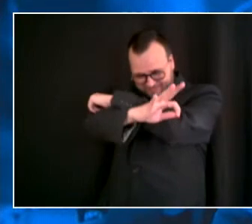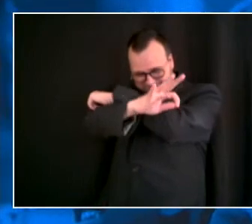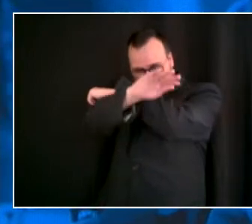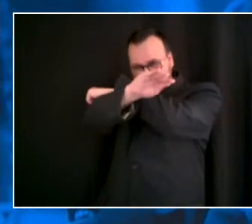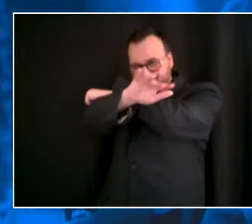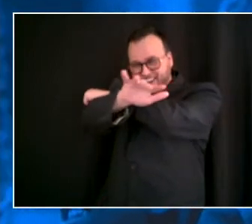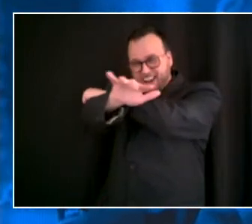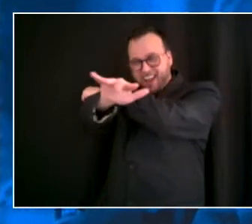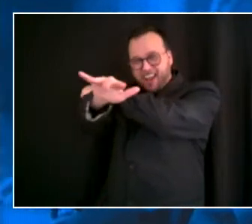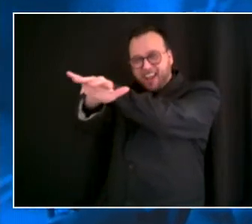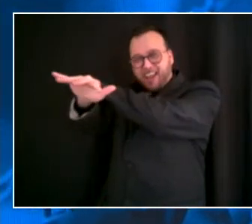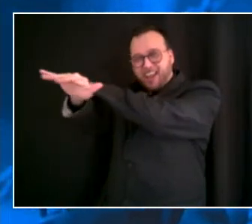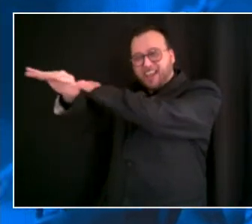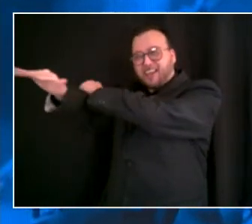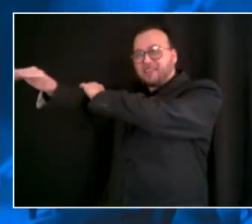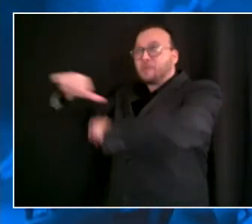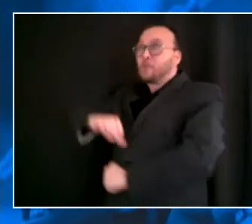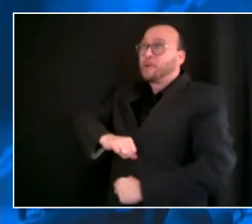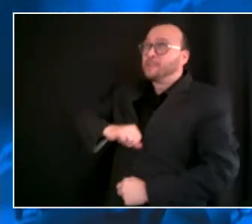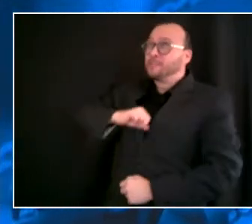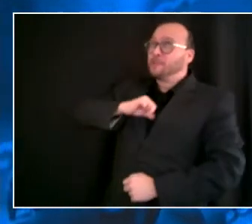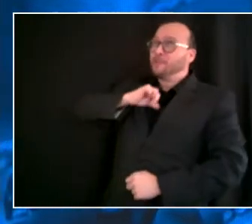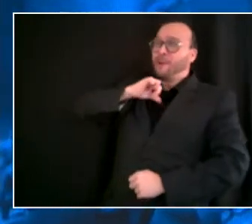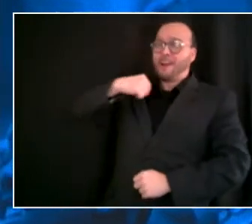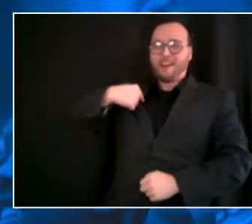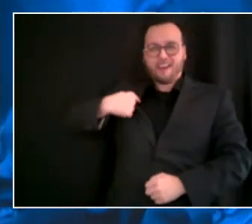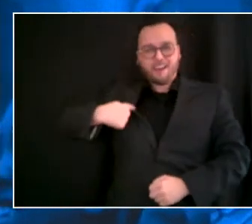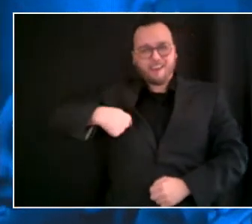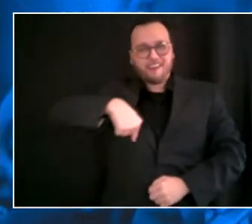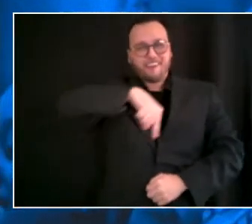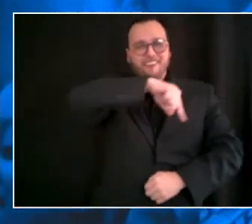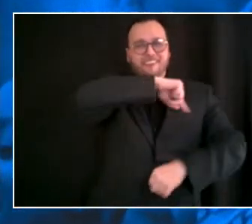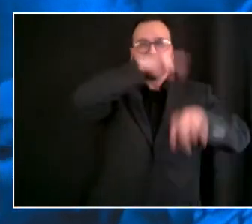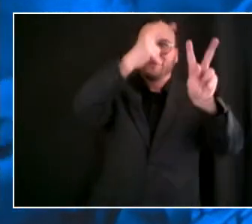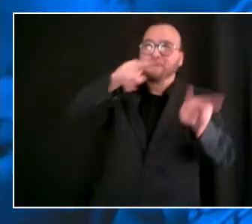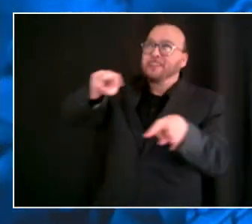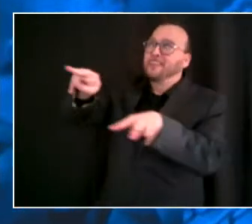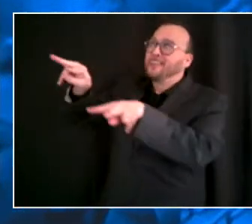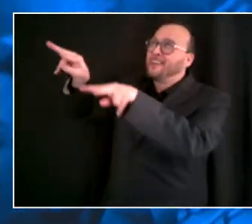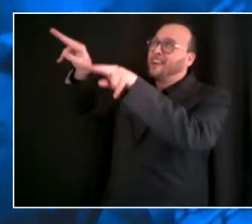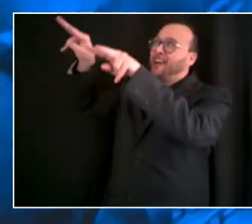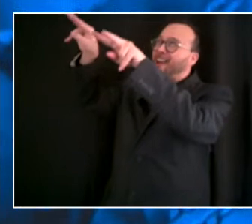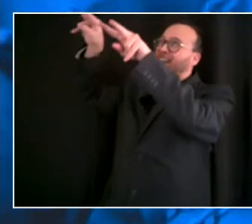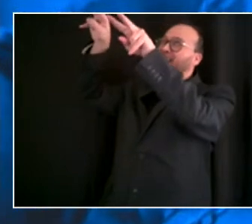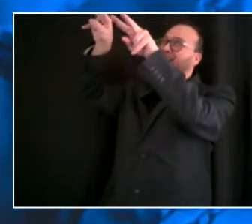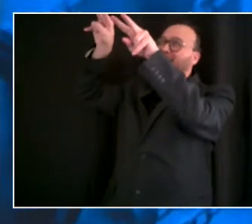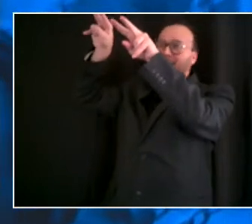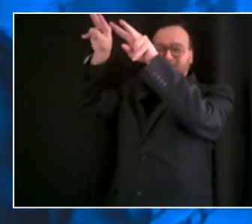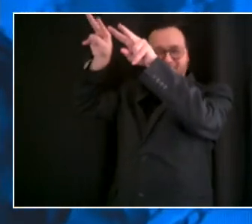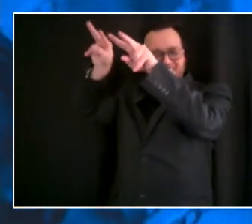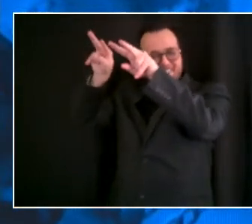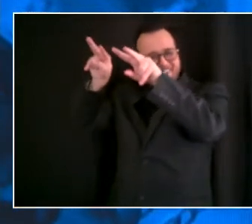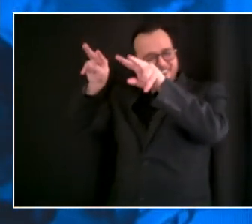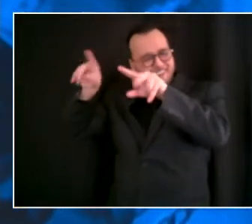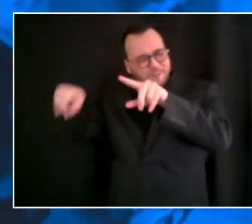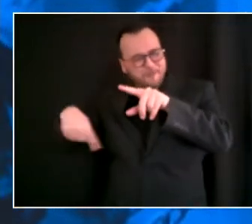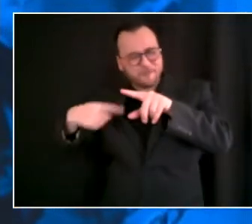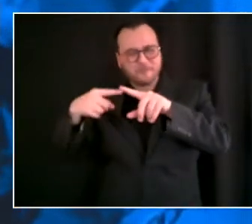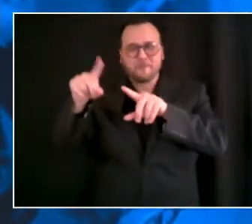early light what so proudly we hailed at